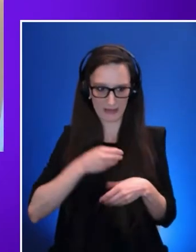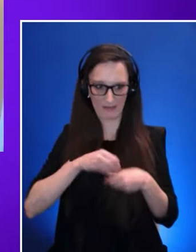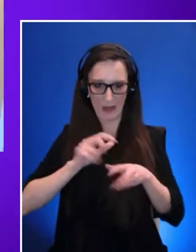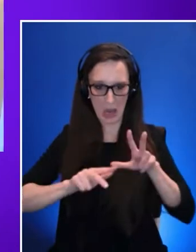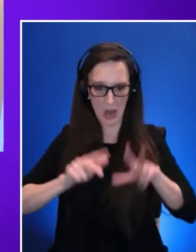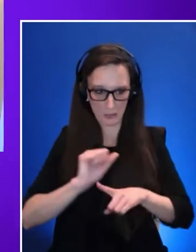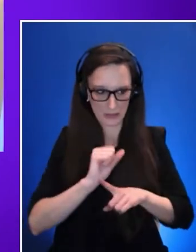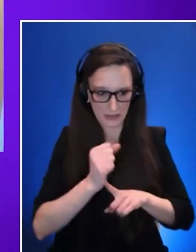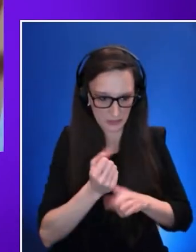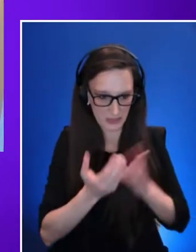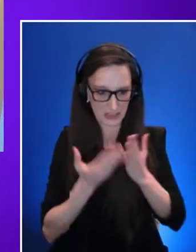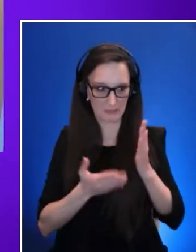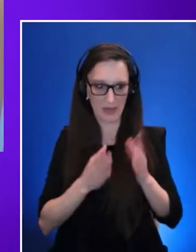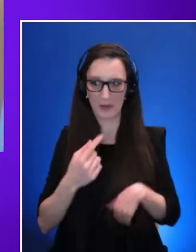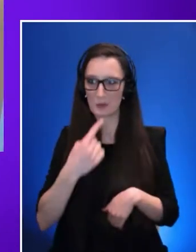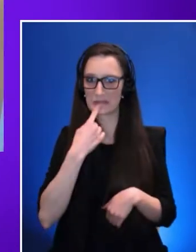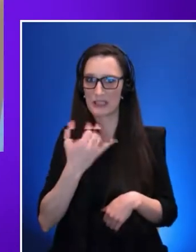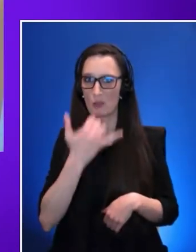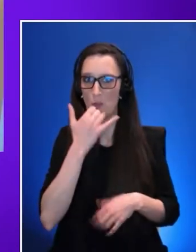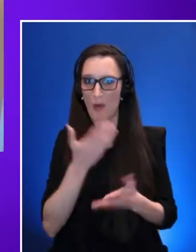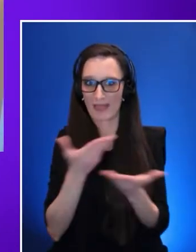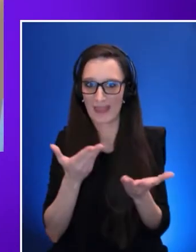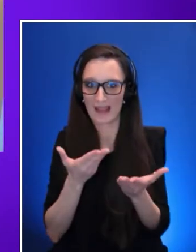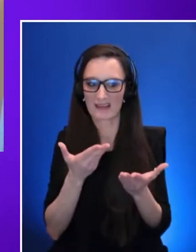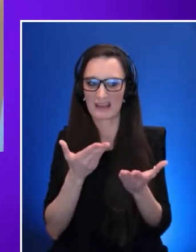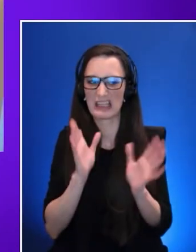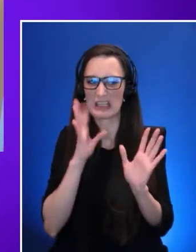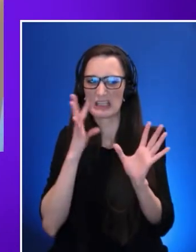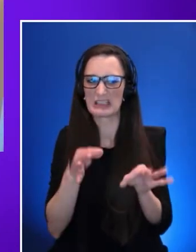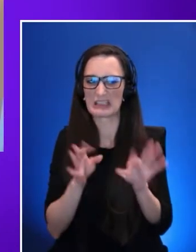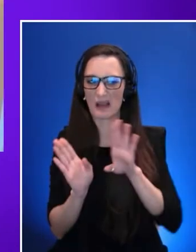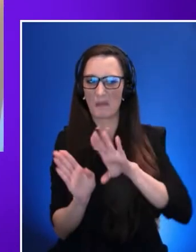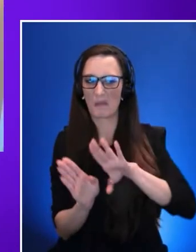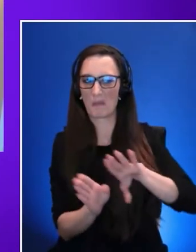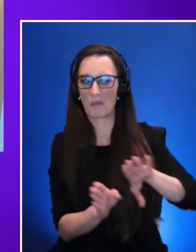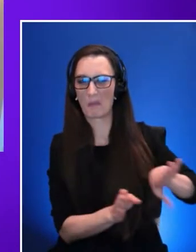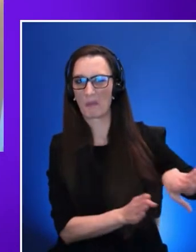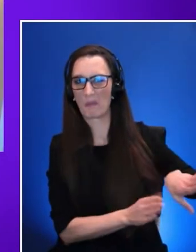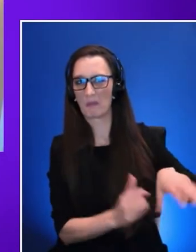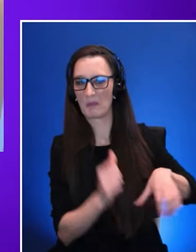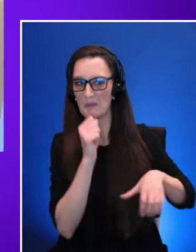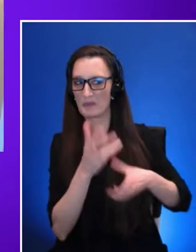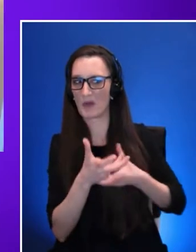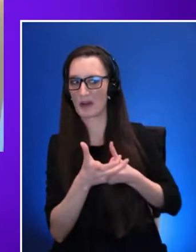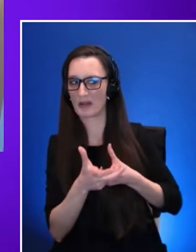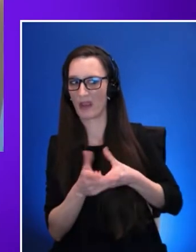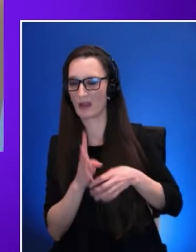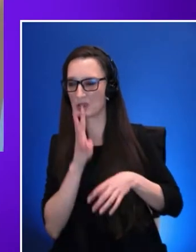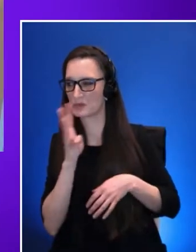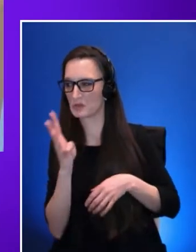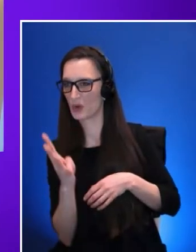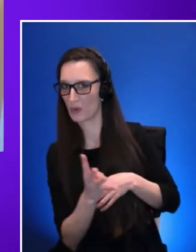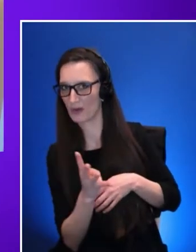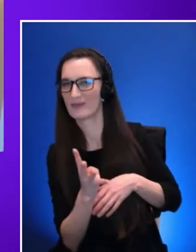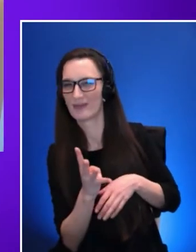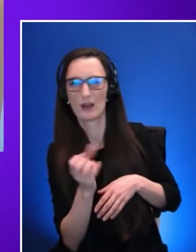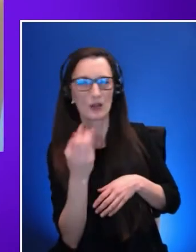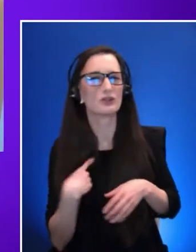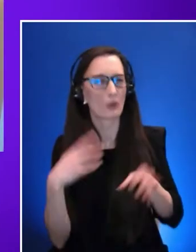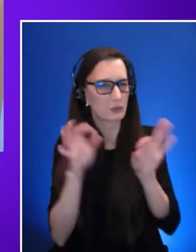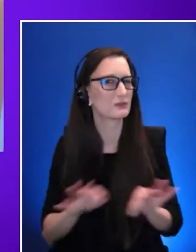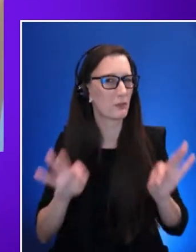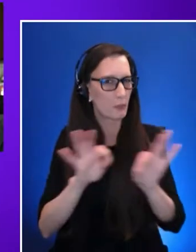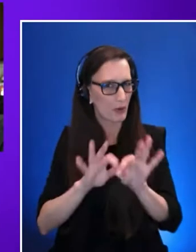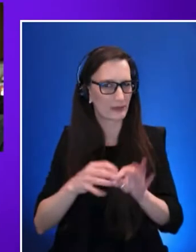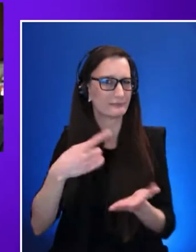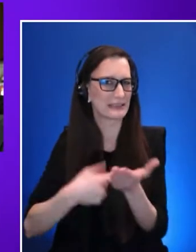say the wrong thing, they just won't engage. And so I think it's important to talk about language as well. And I'll concede the floor to someone else.